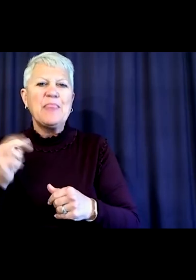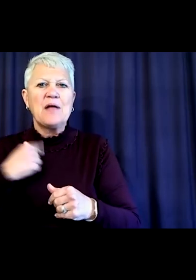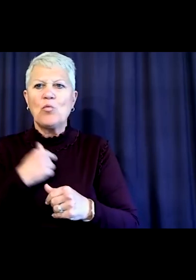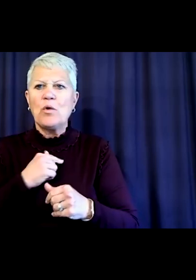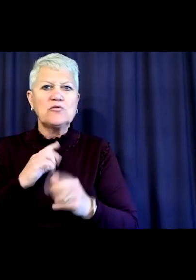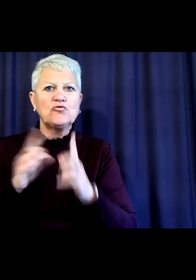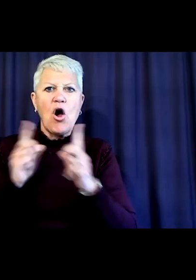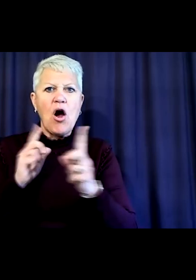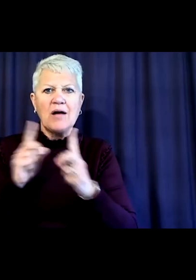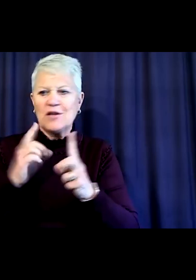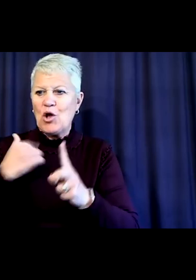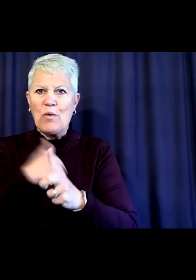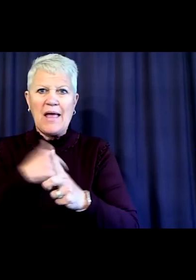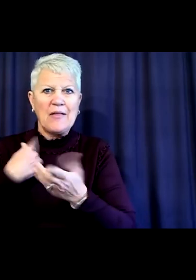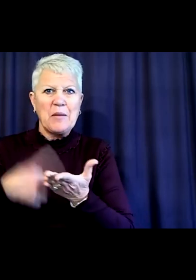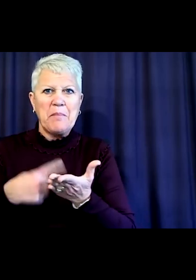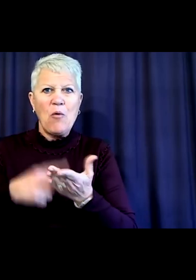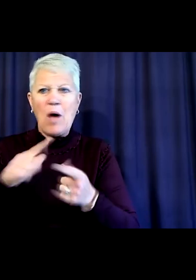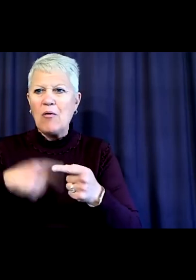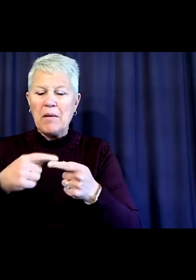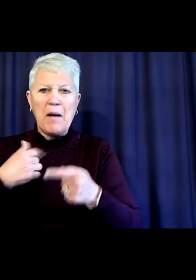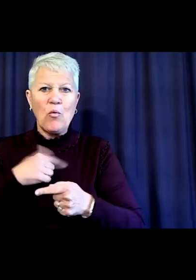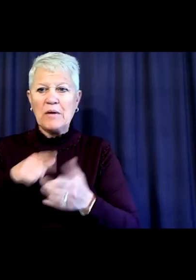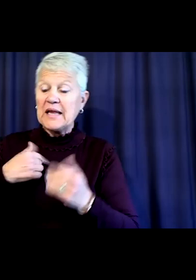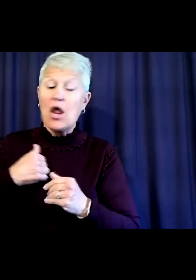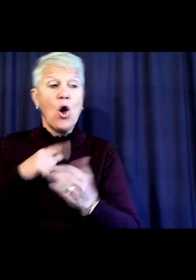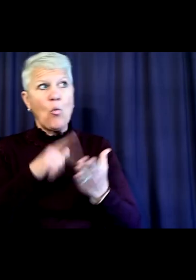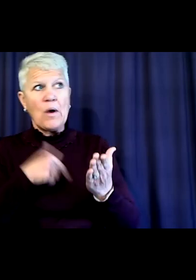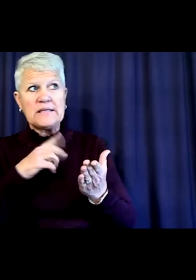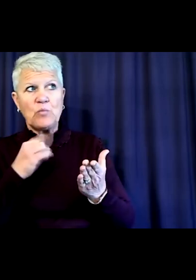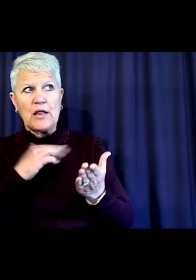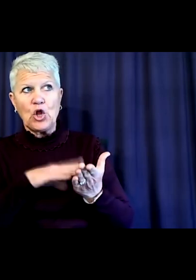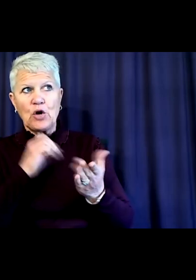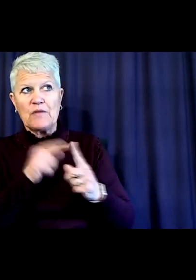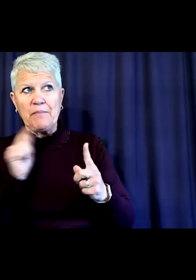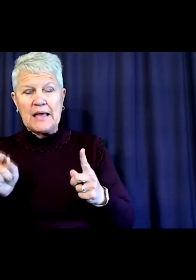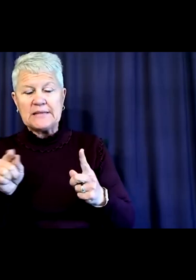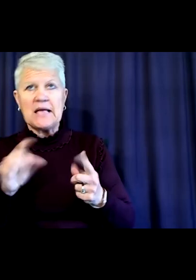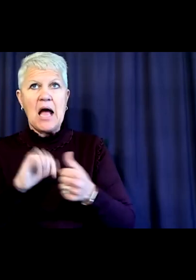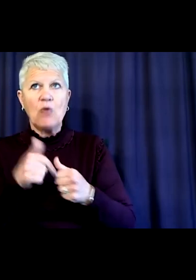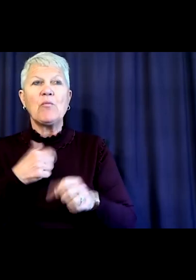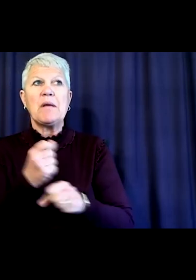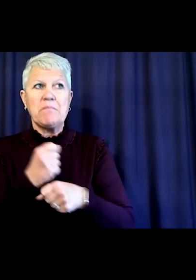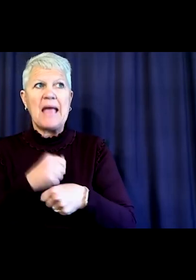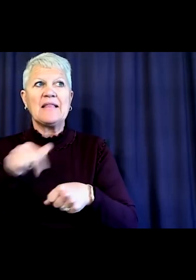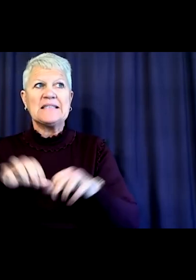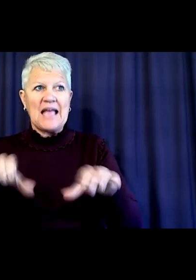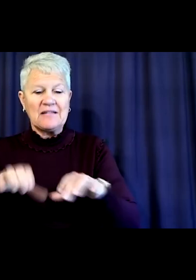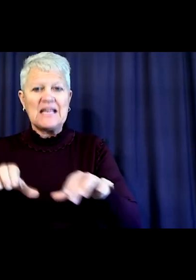we had that powwow that I talked about sitting, what did we learn and how can we make this